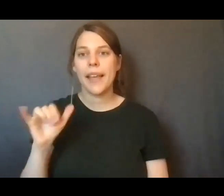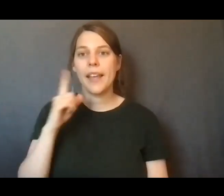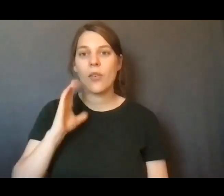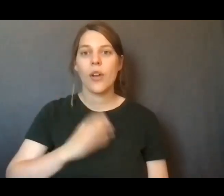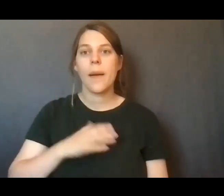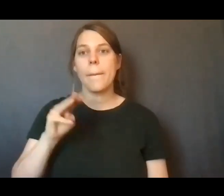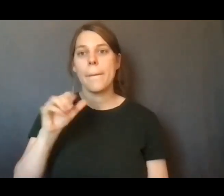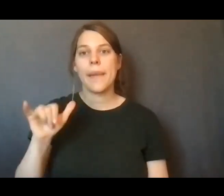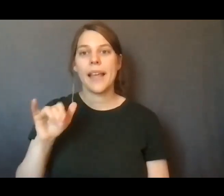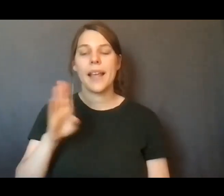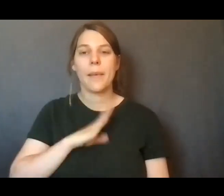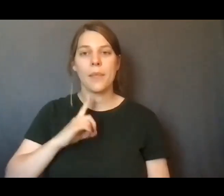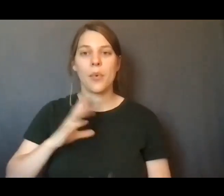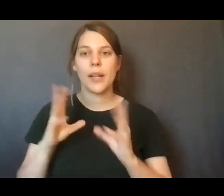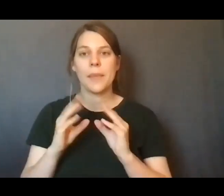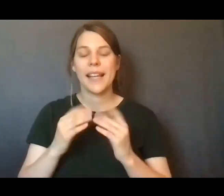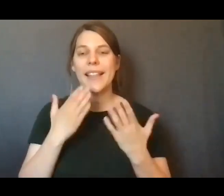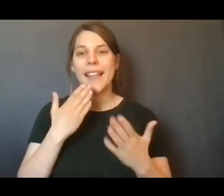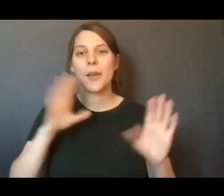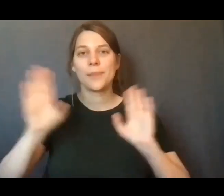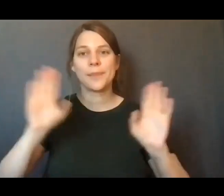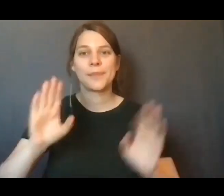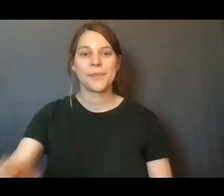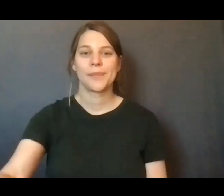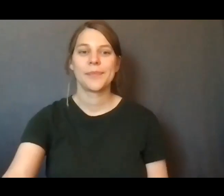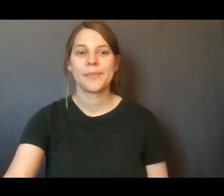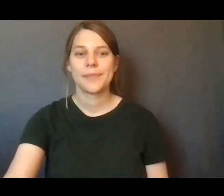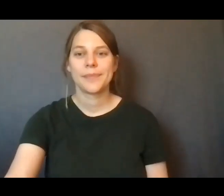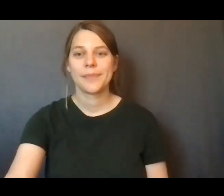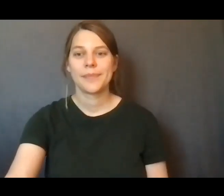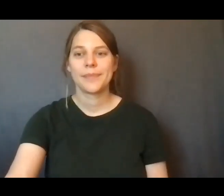main board meeting. Thanks so much.